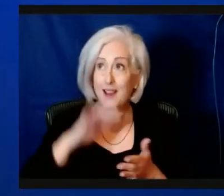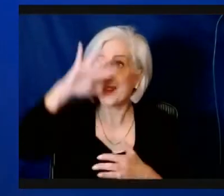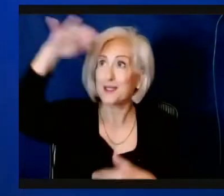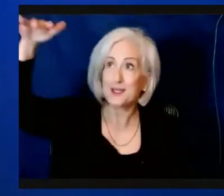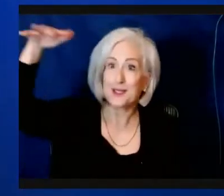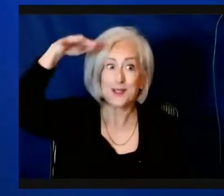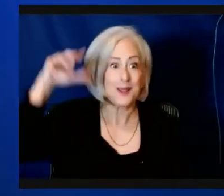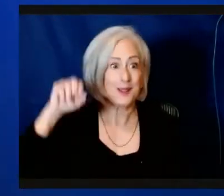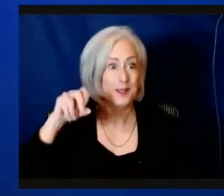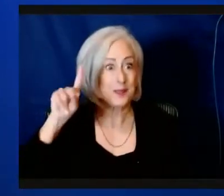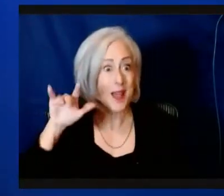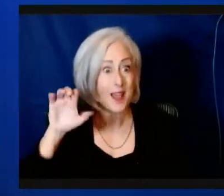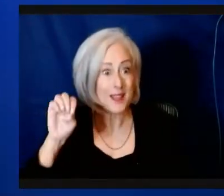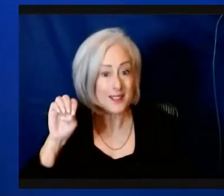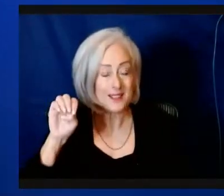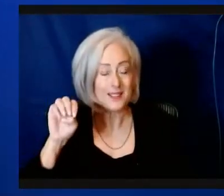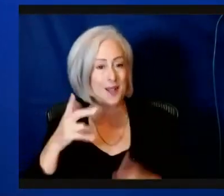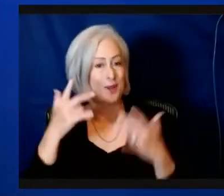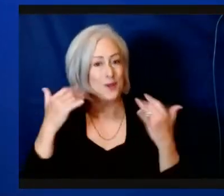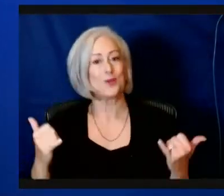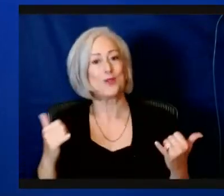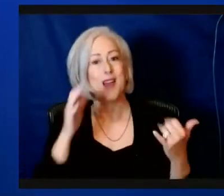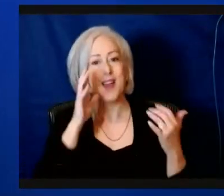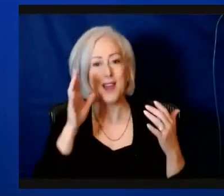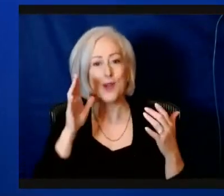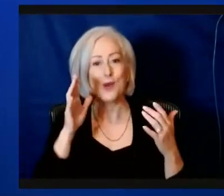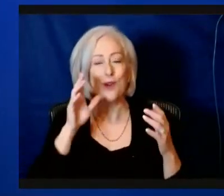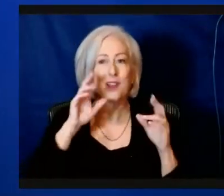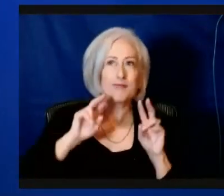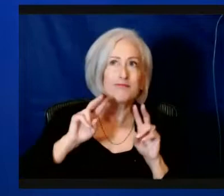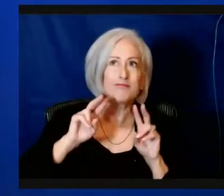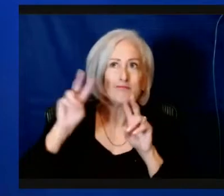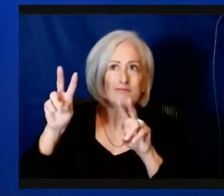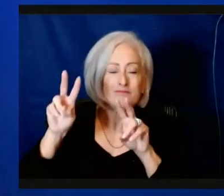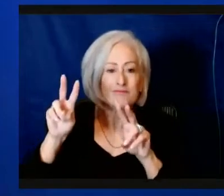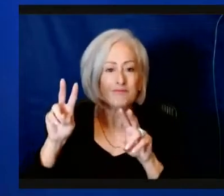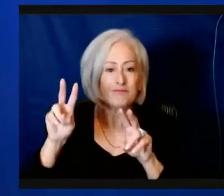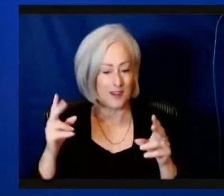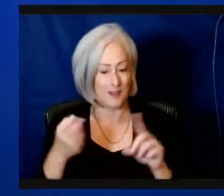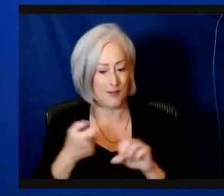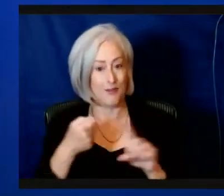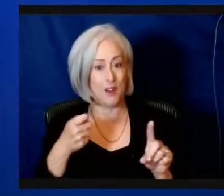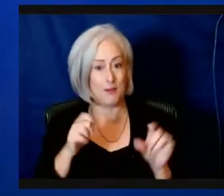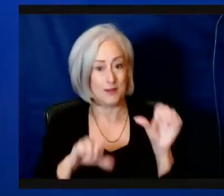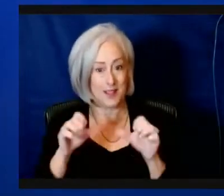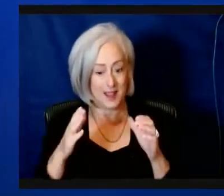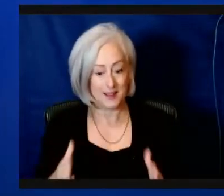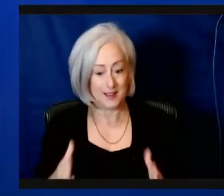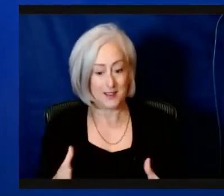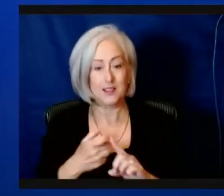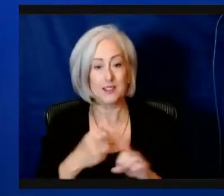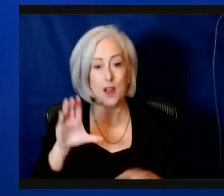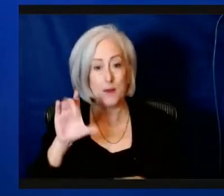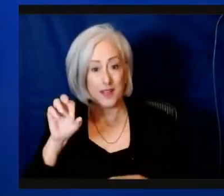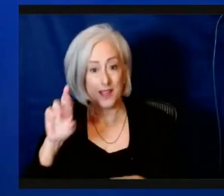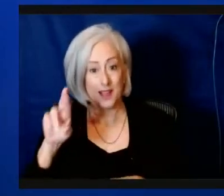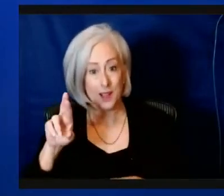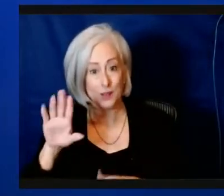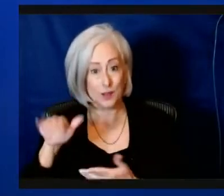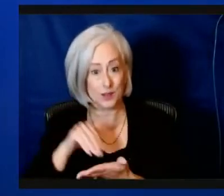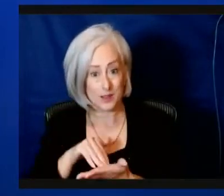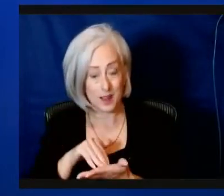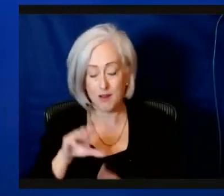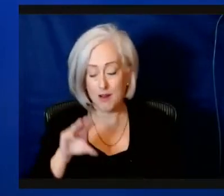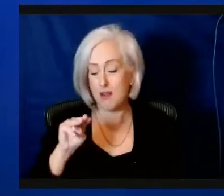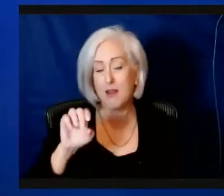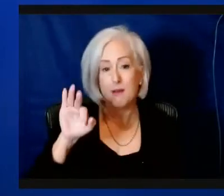today we're going to go to that final frontier with scientists from here at the University of Kansas Cancer Center and the Moffitt Cancer Center in